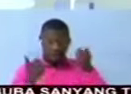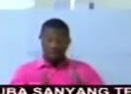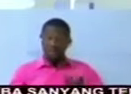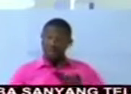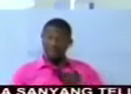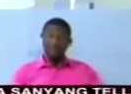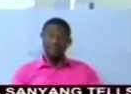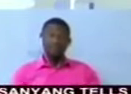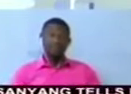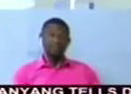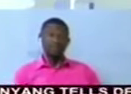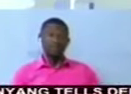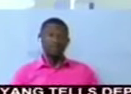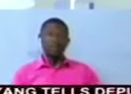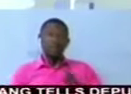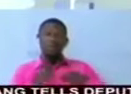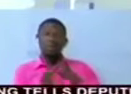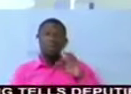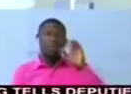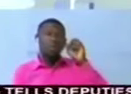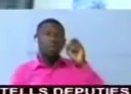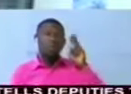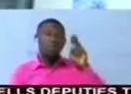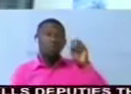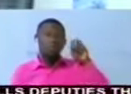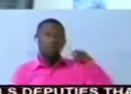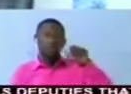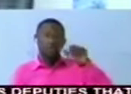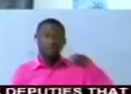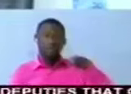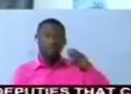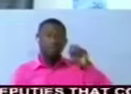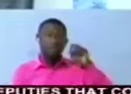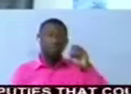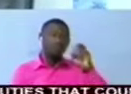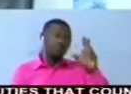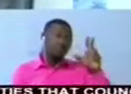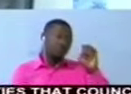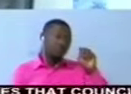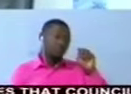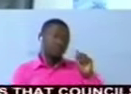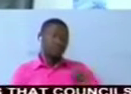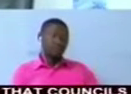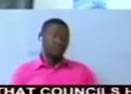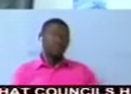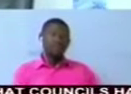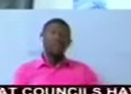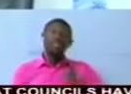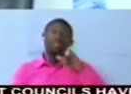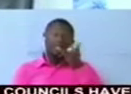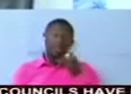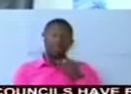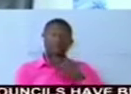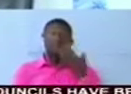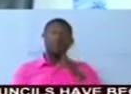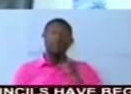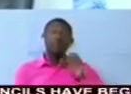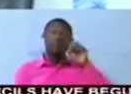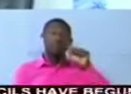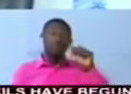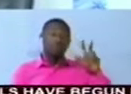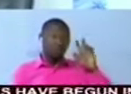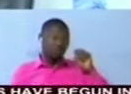so? So ci bopam. So he ko dalé ci so be ci suuf. From so up down gisuma fum dore